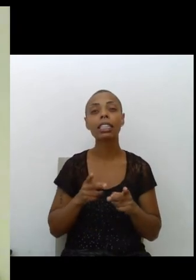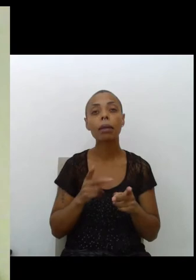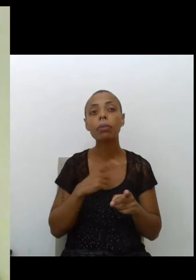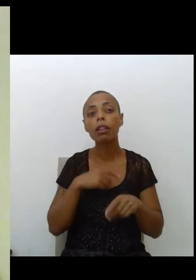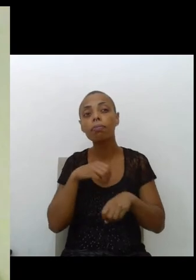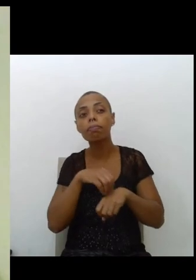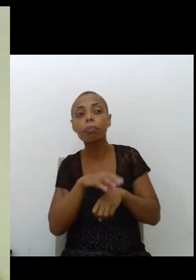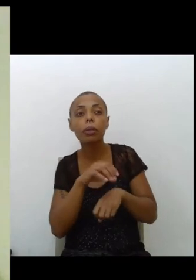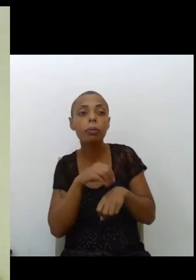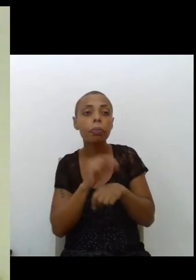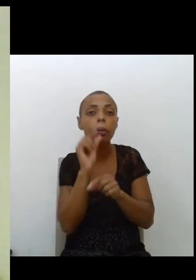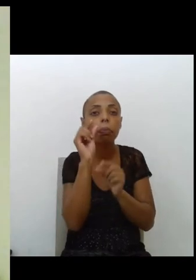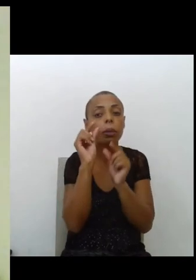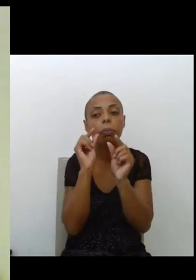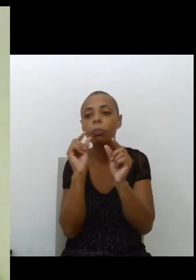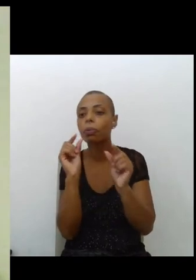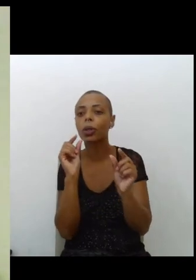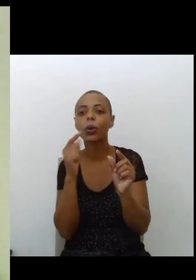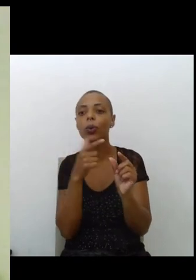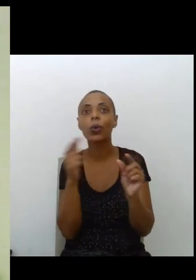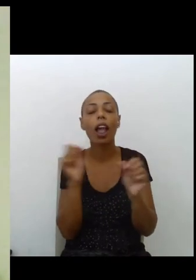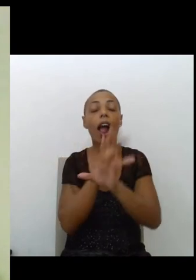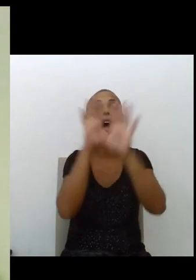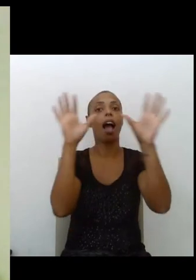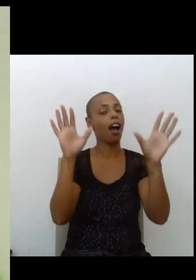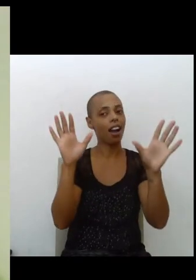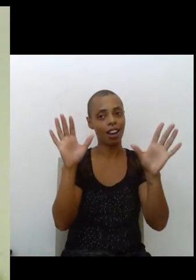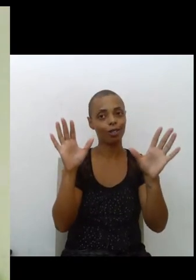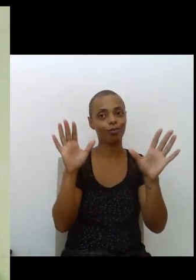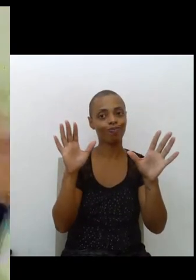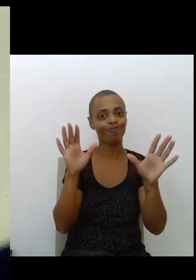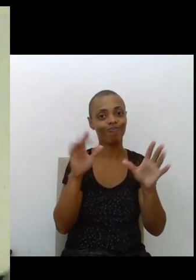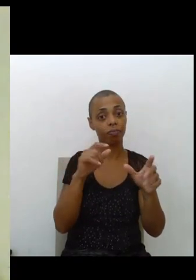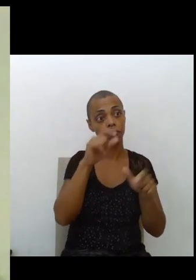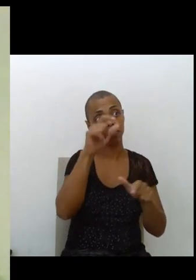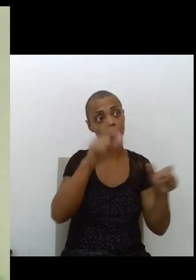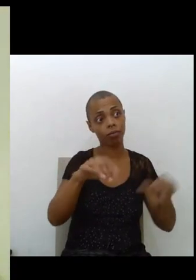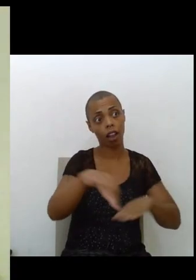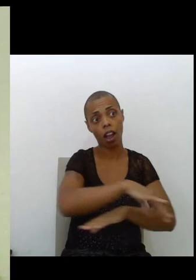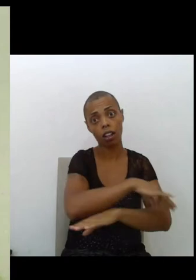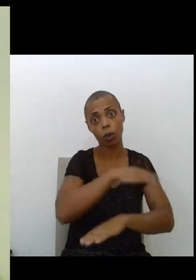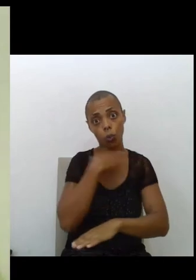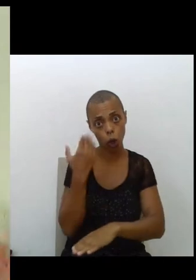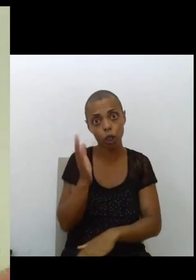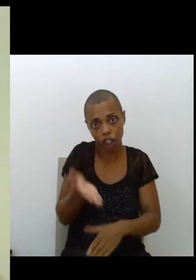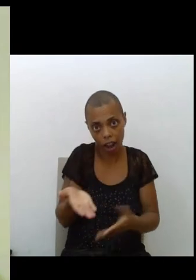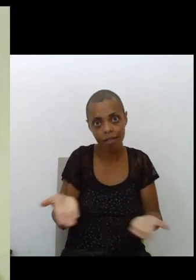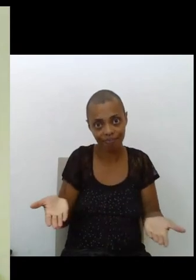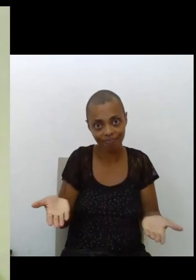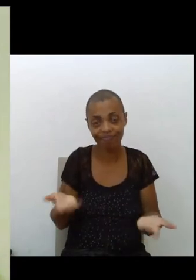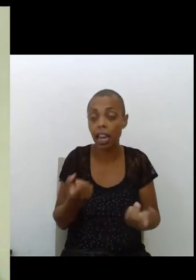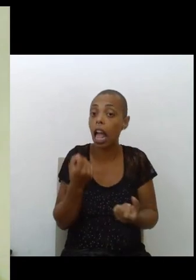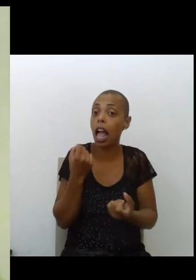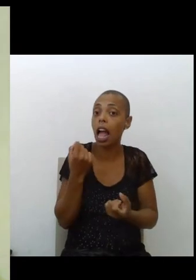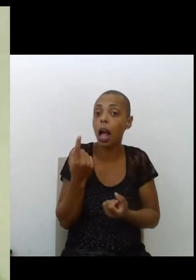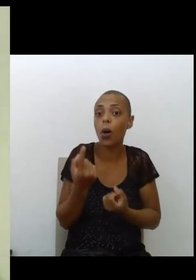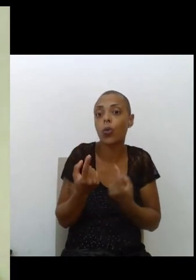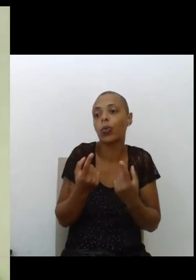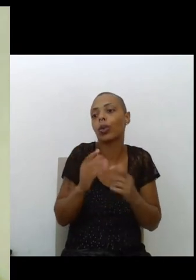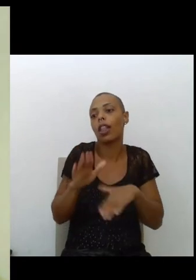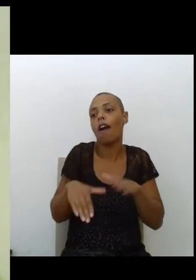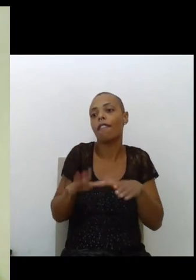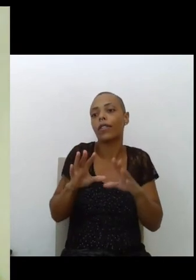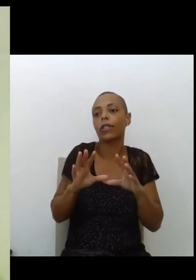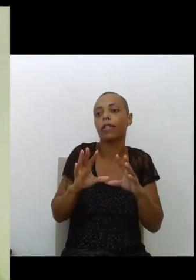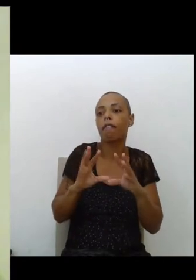Architects are dead and one of their relatives or a good friend is